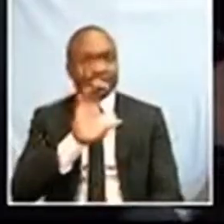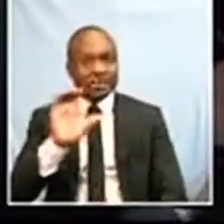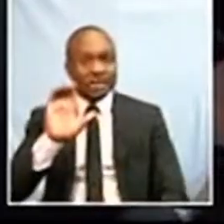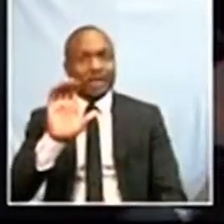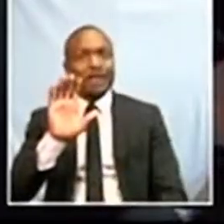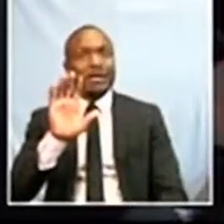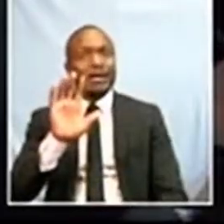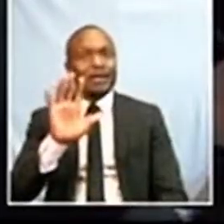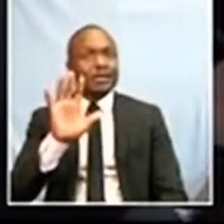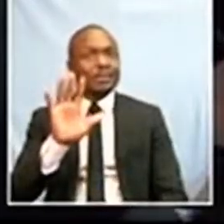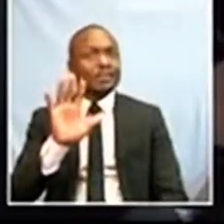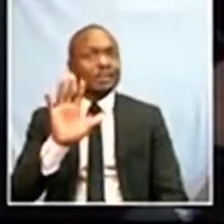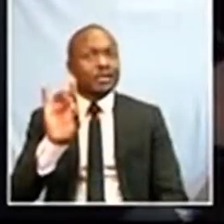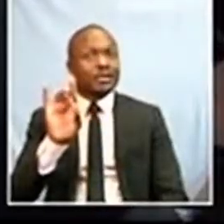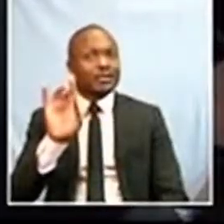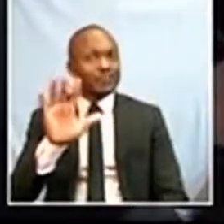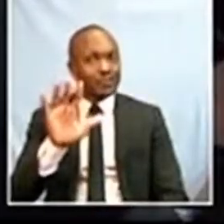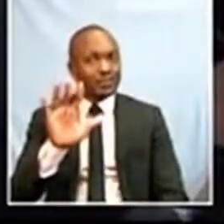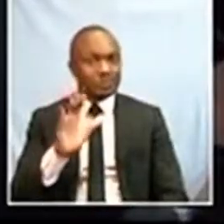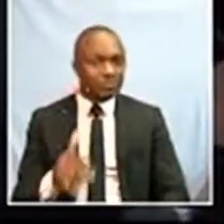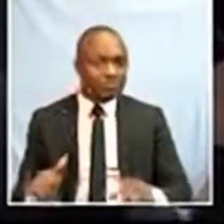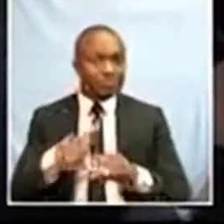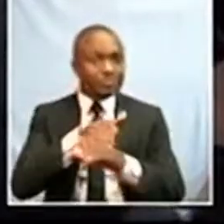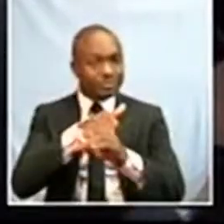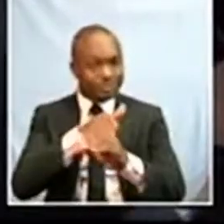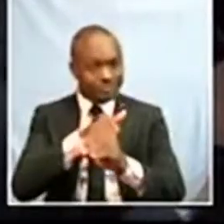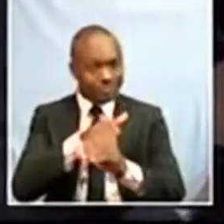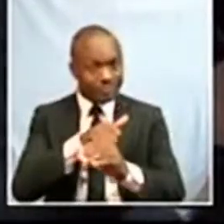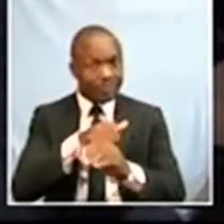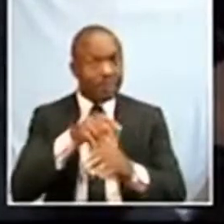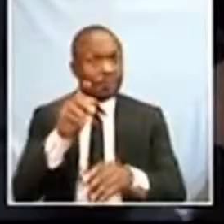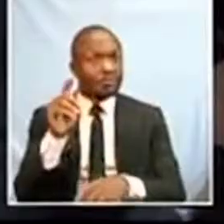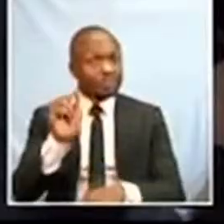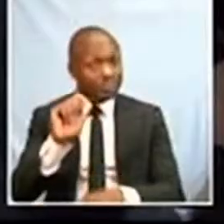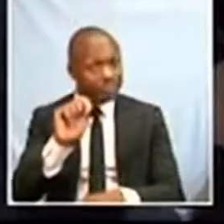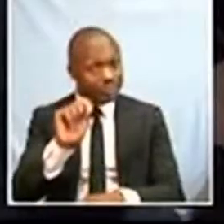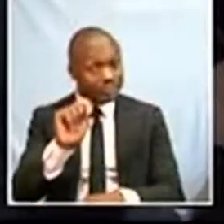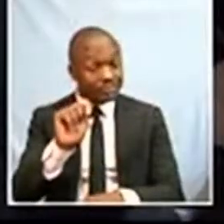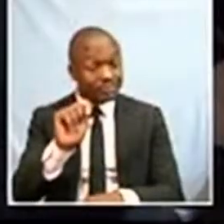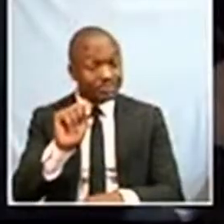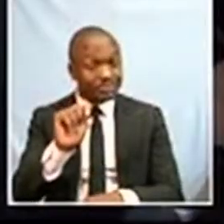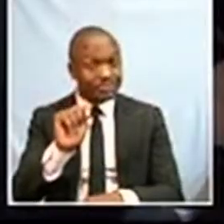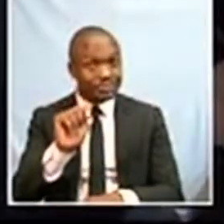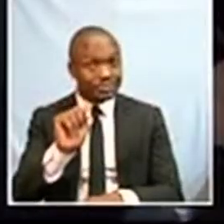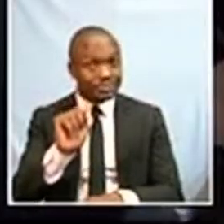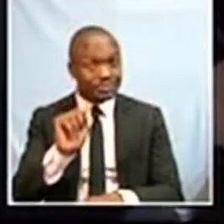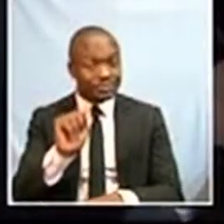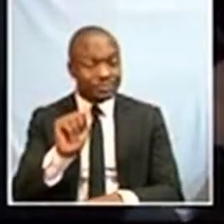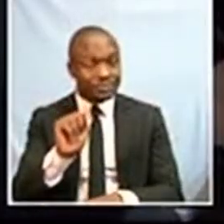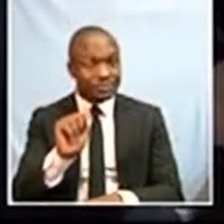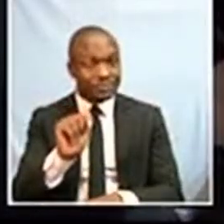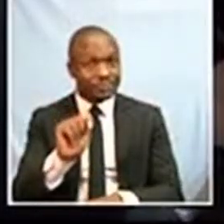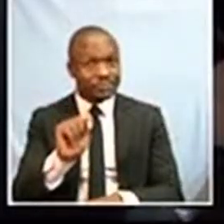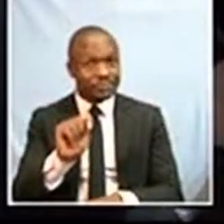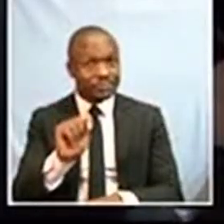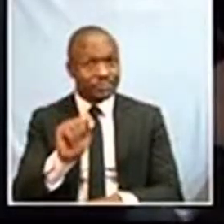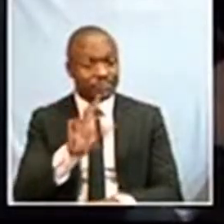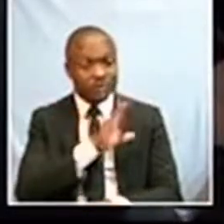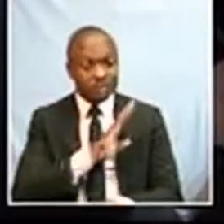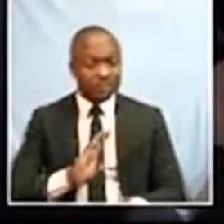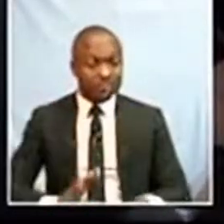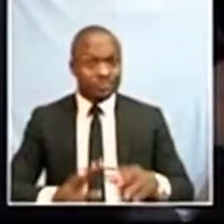687,885 was including the ablution block and the ablution block?